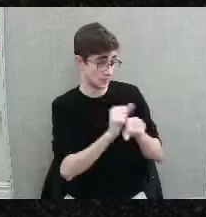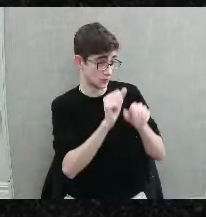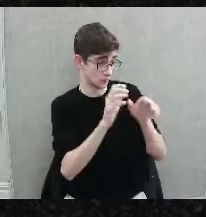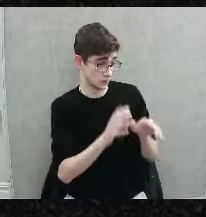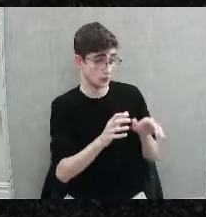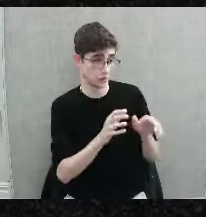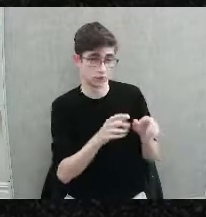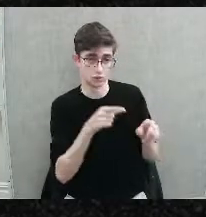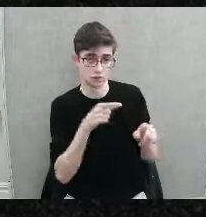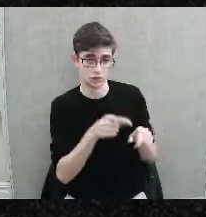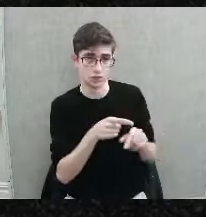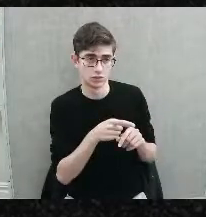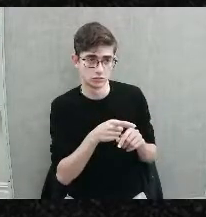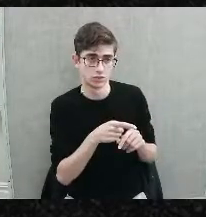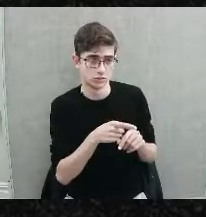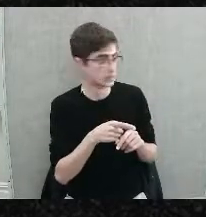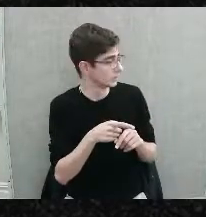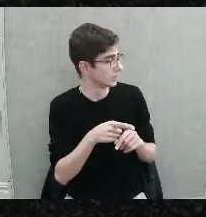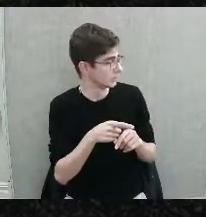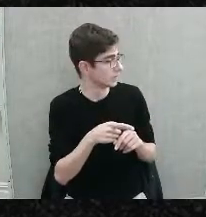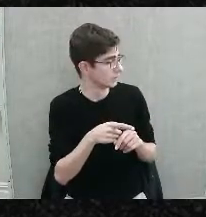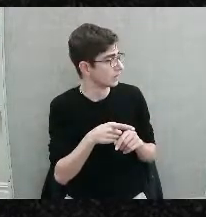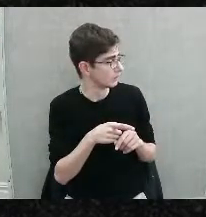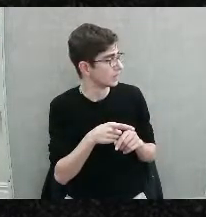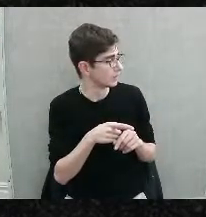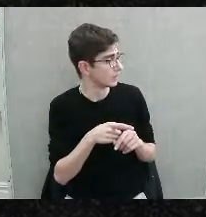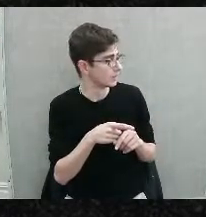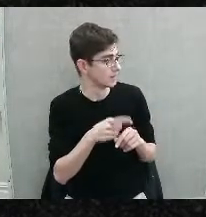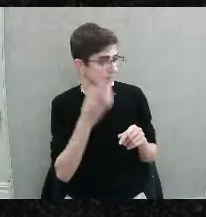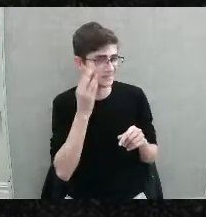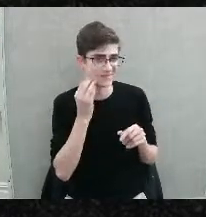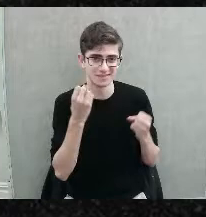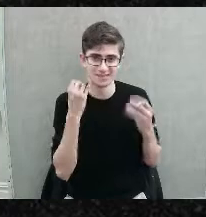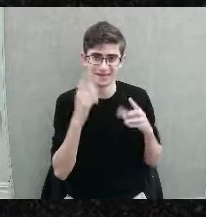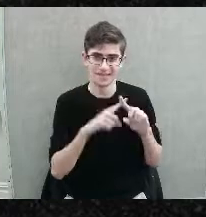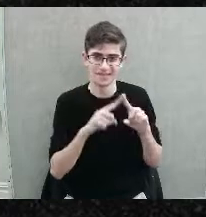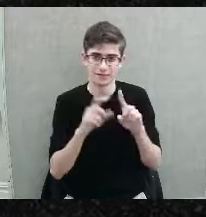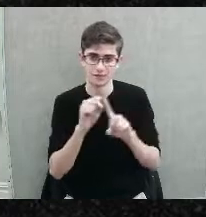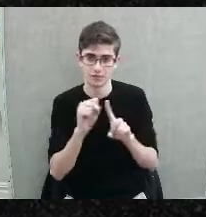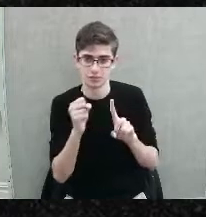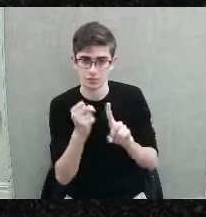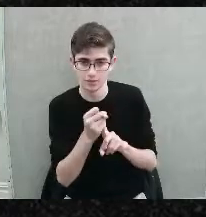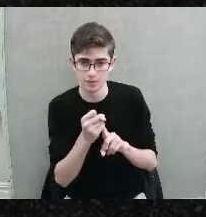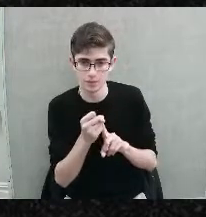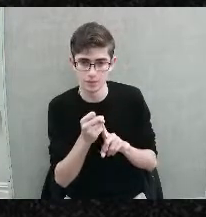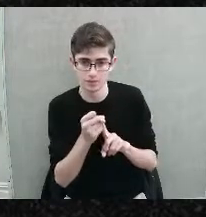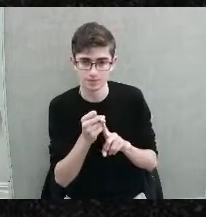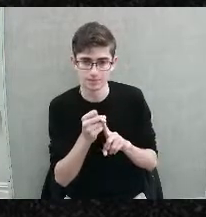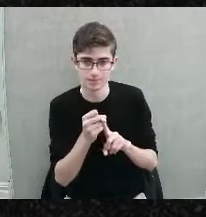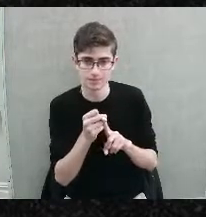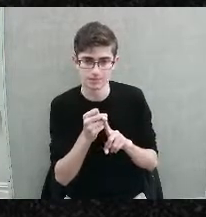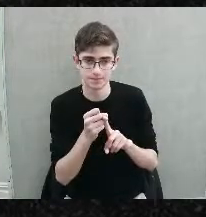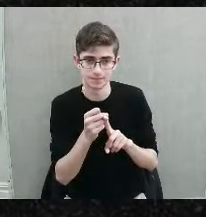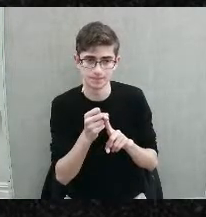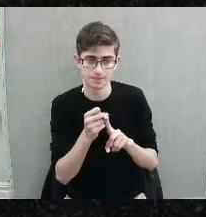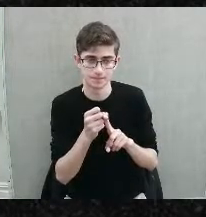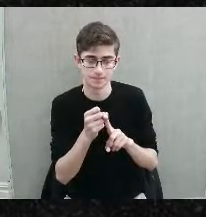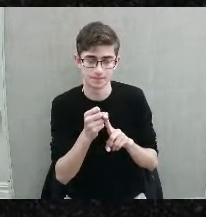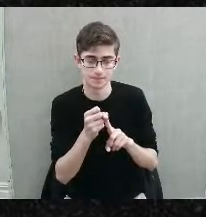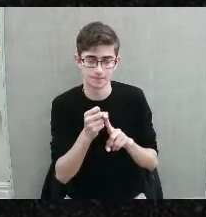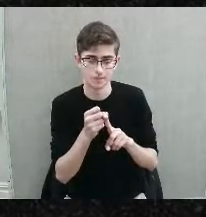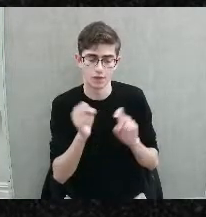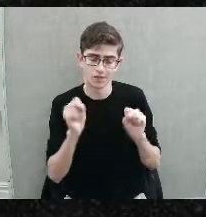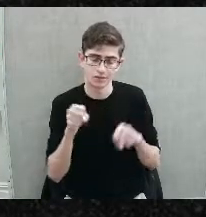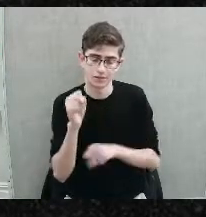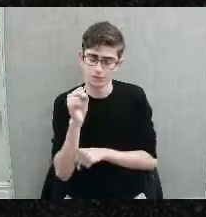we see as in different situations that liberal discourse invites people or even force people